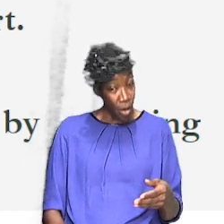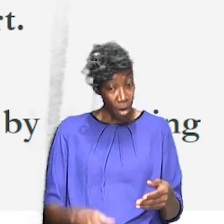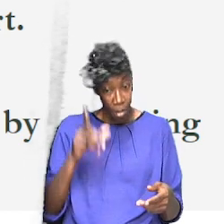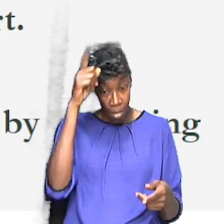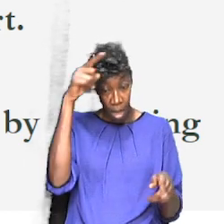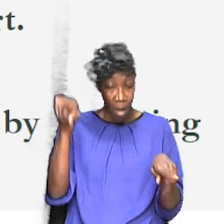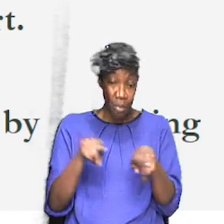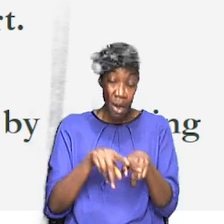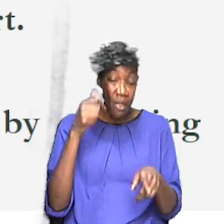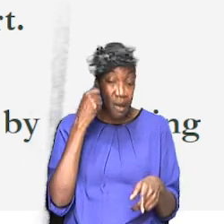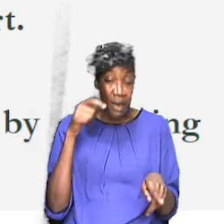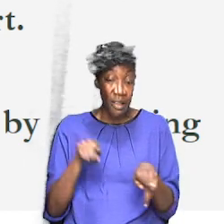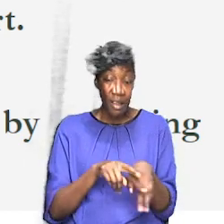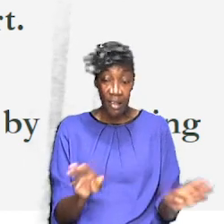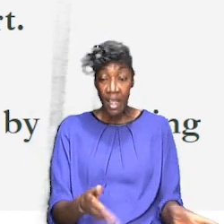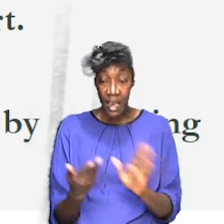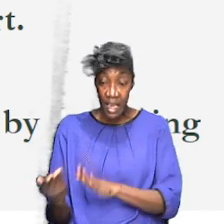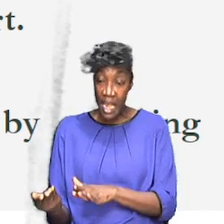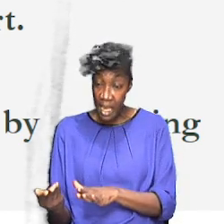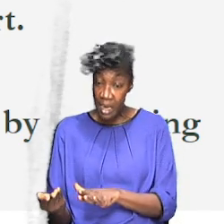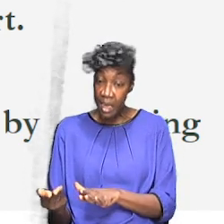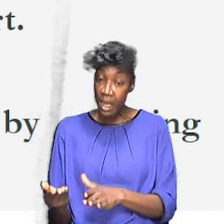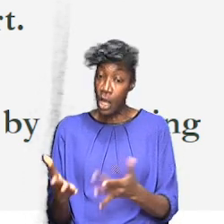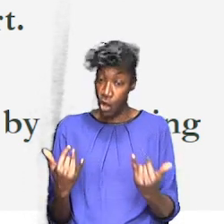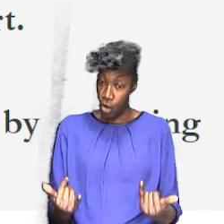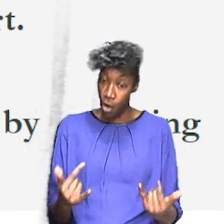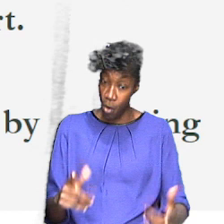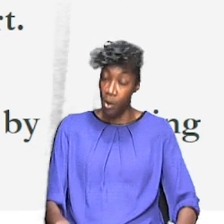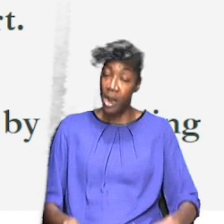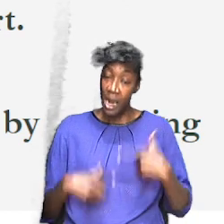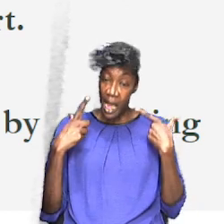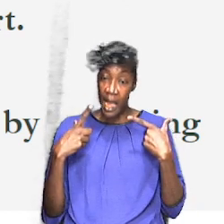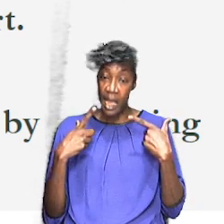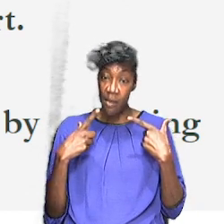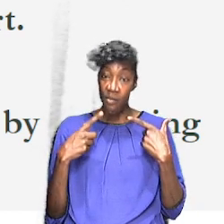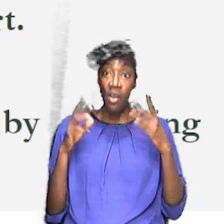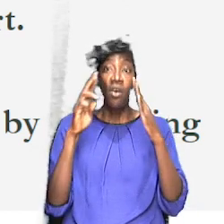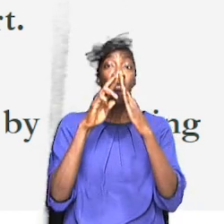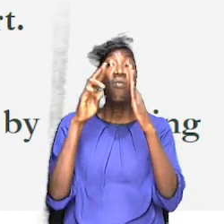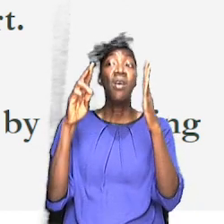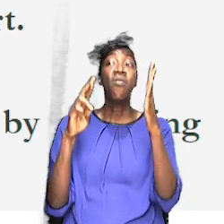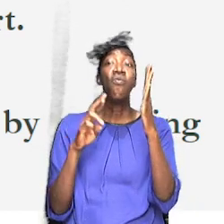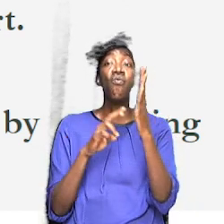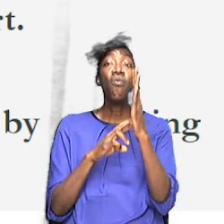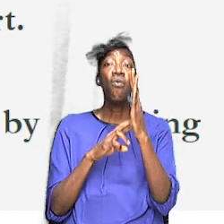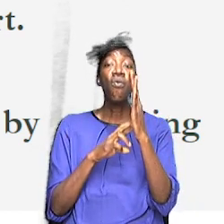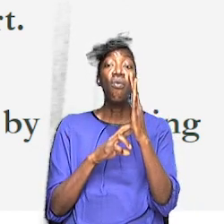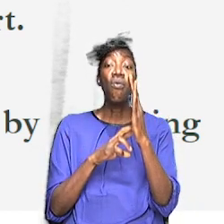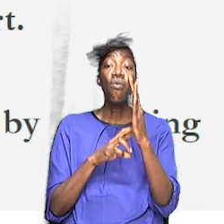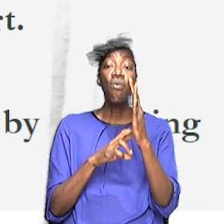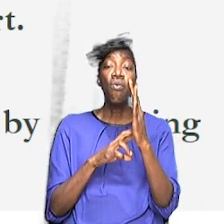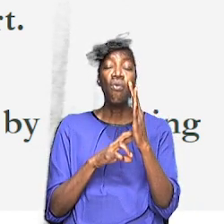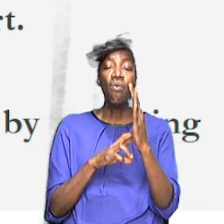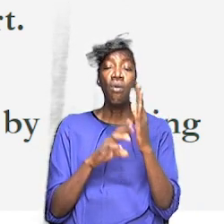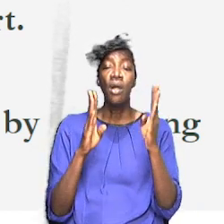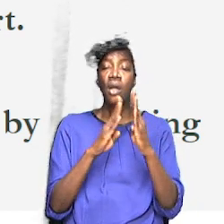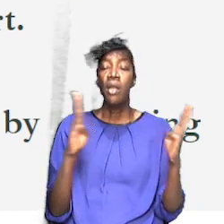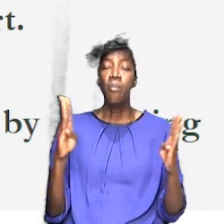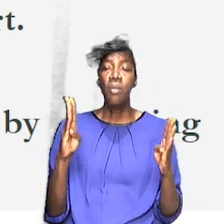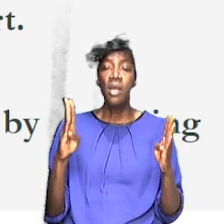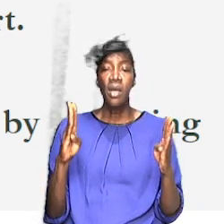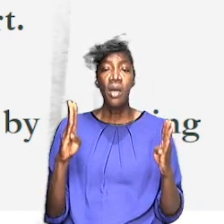dead but is now alive, we play the role of the big brother in the prodigal